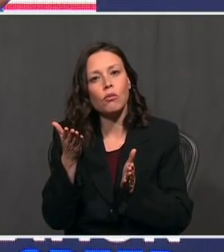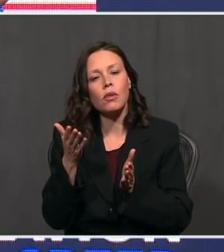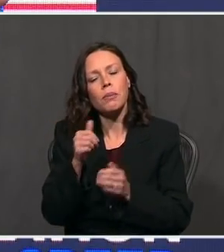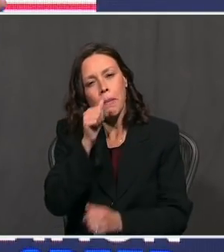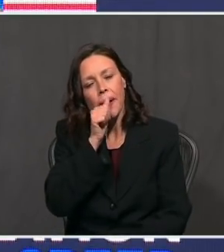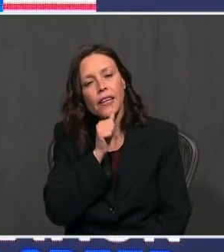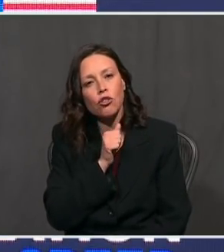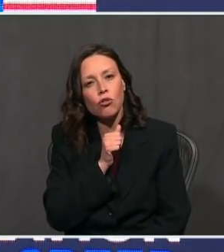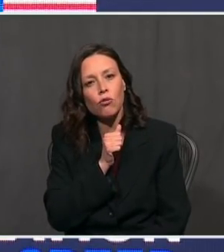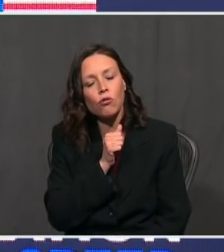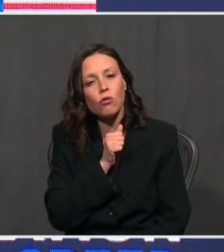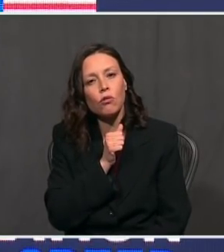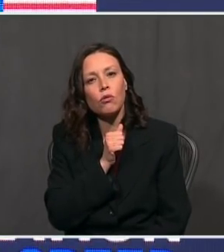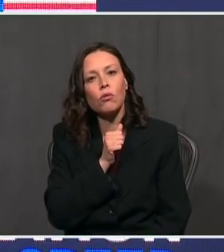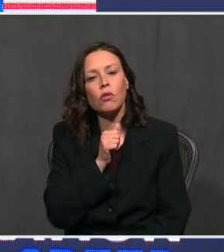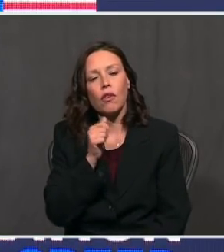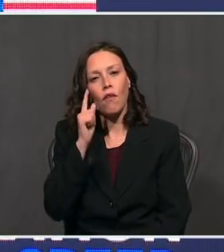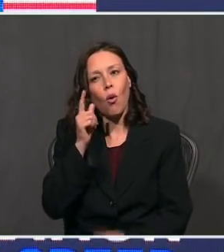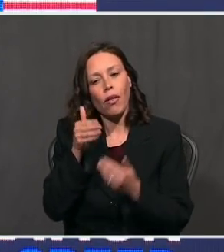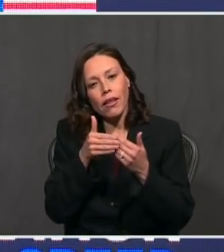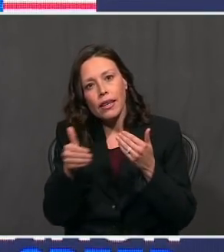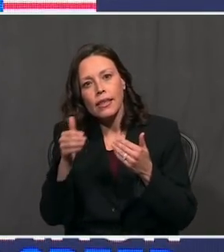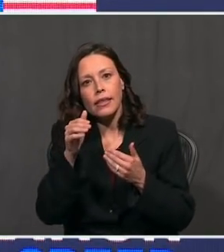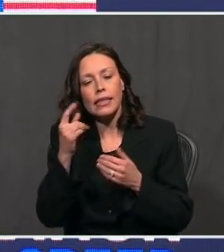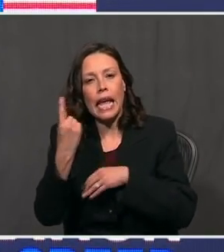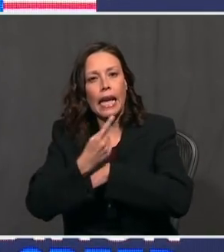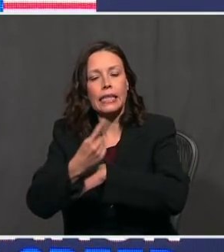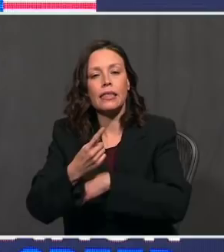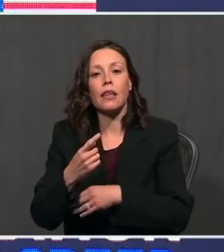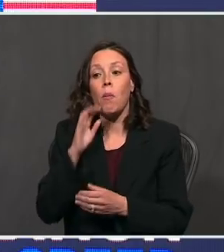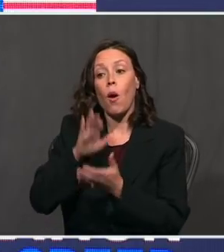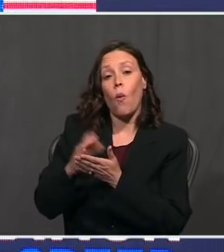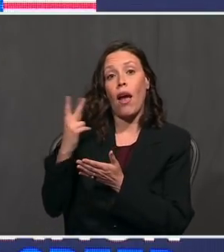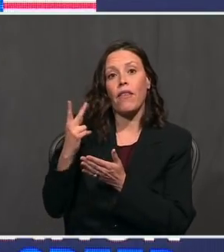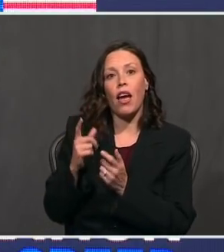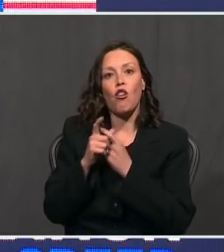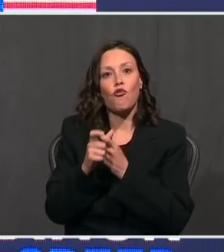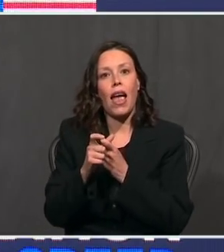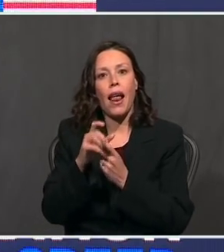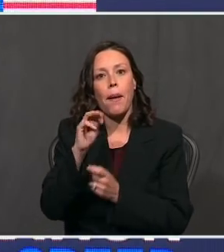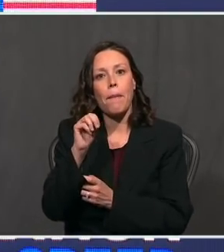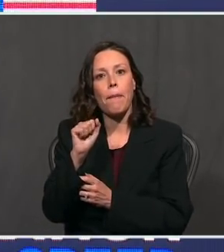be patient the days ahead. My wife and I ran a marathon